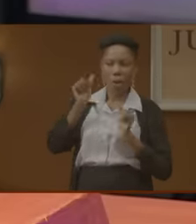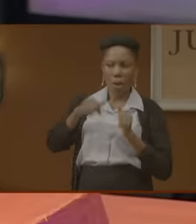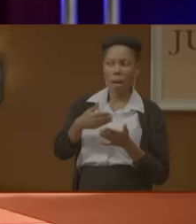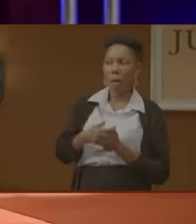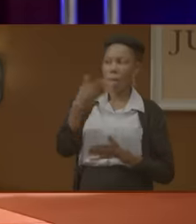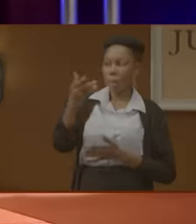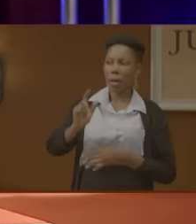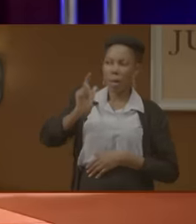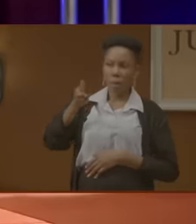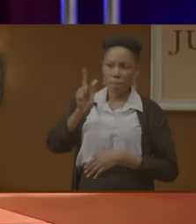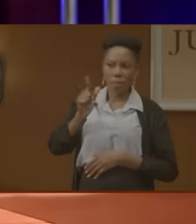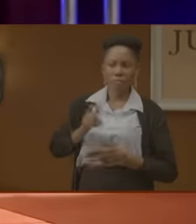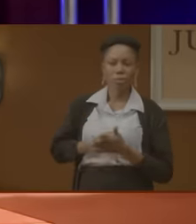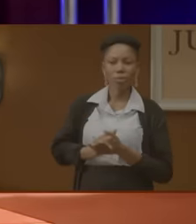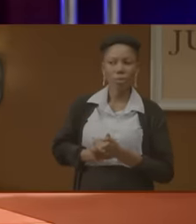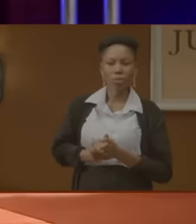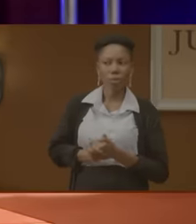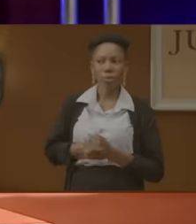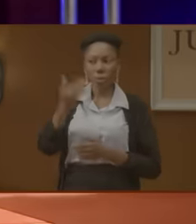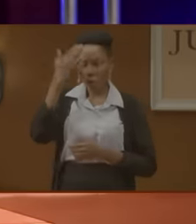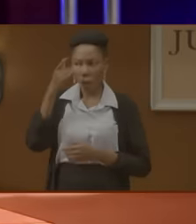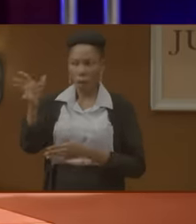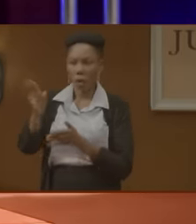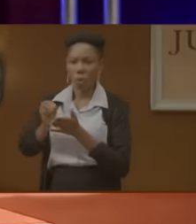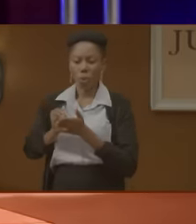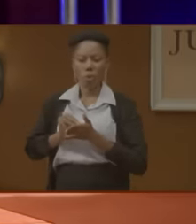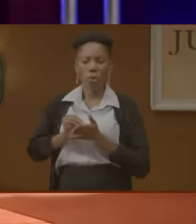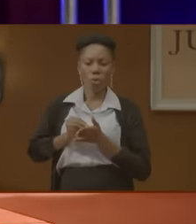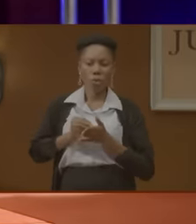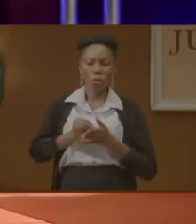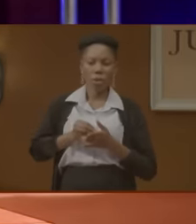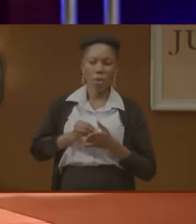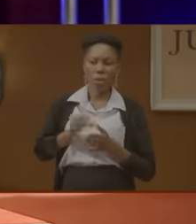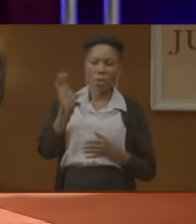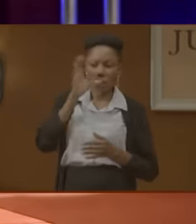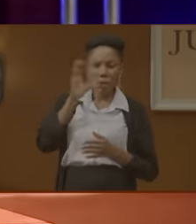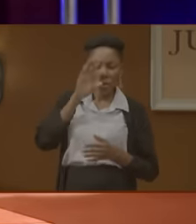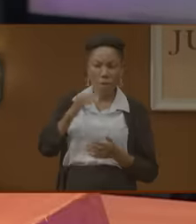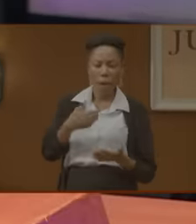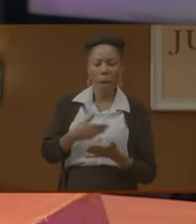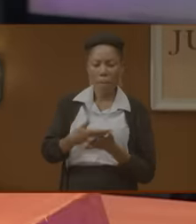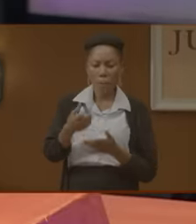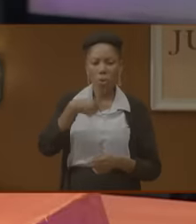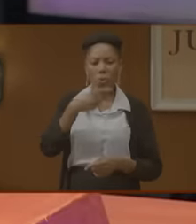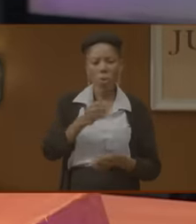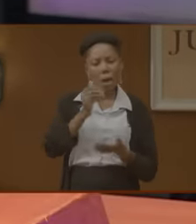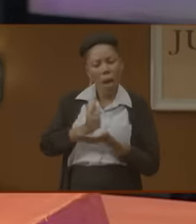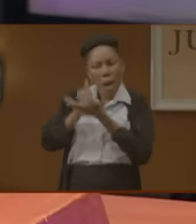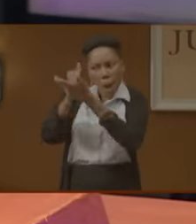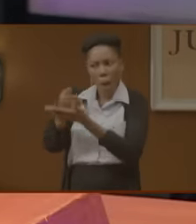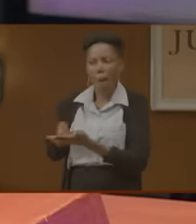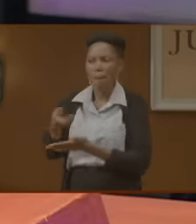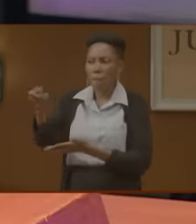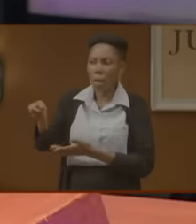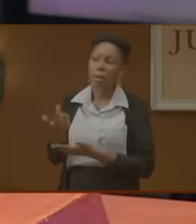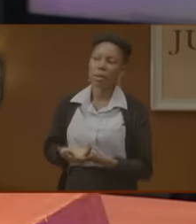This was even a gift. A family member friend took me to one of these jewelry shops and got it. And now, since it's a